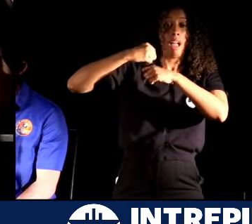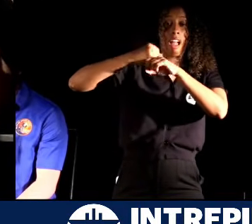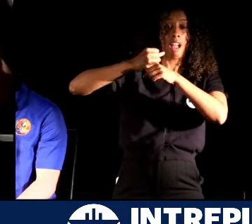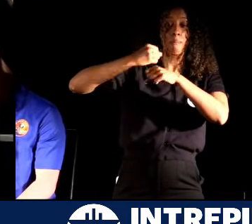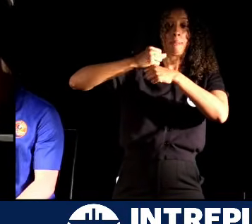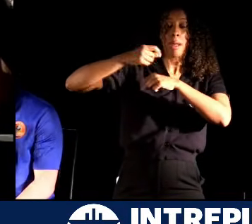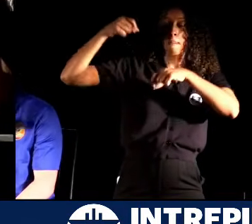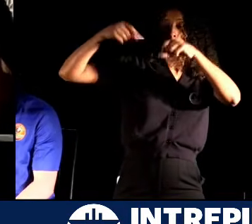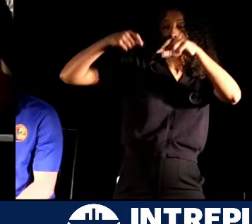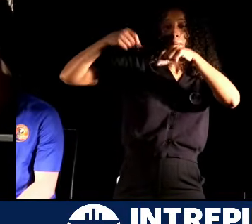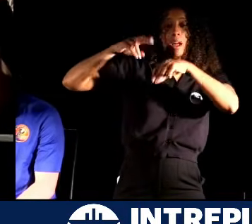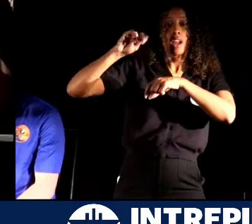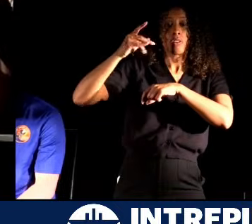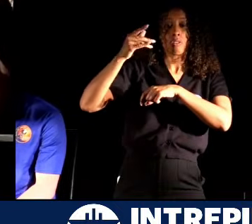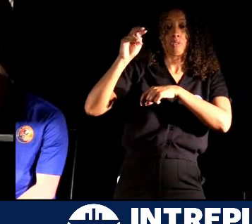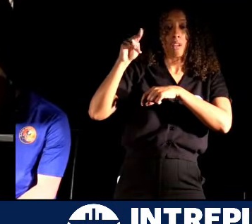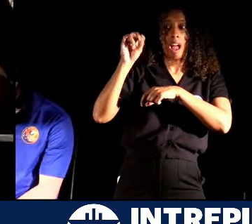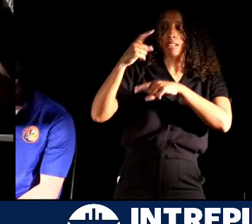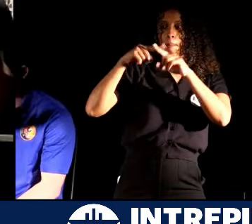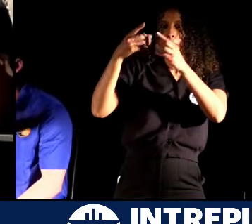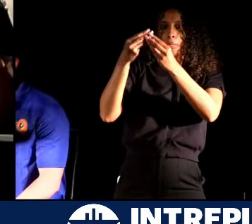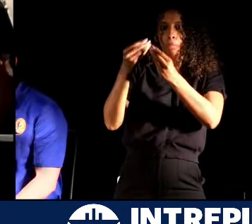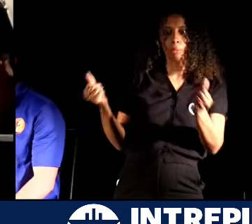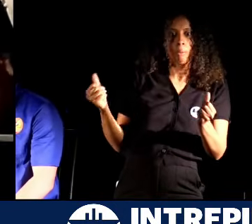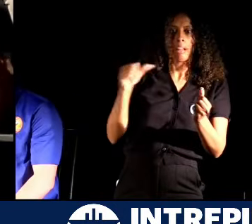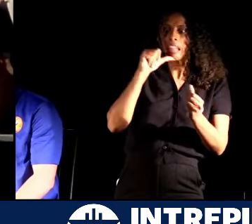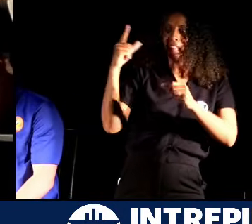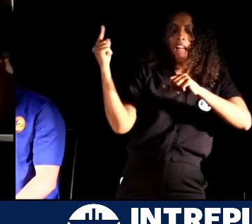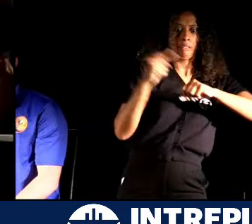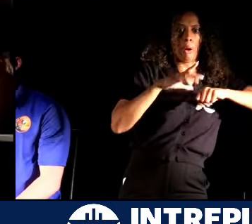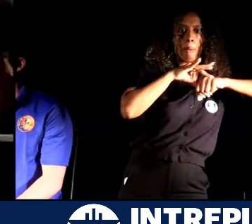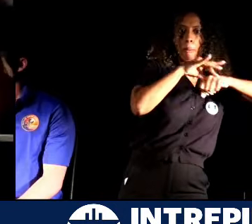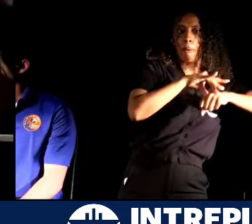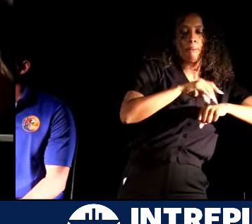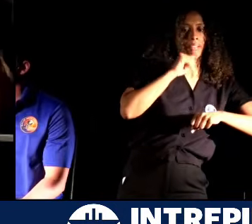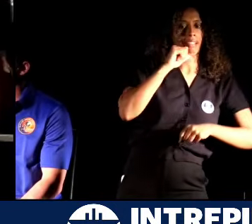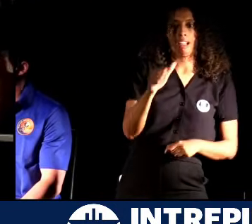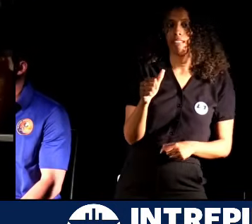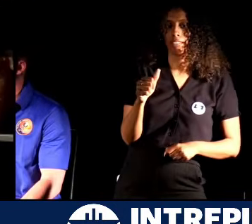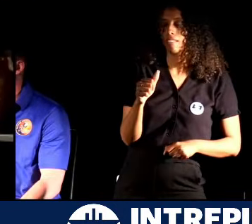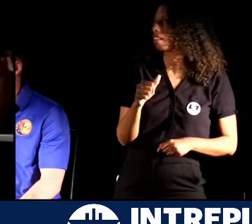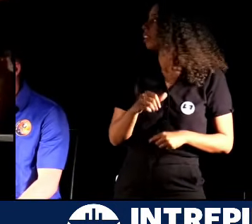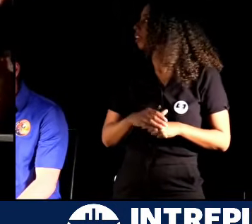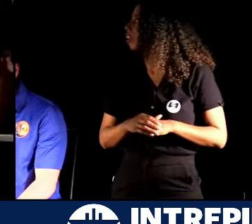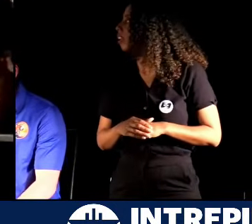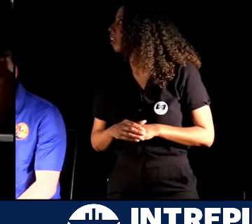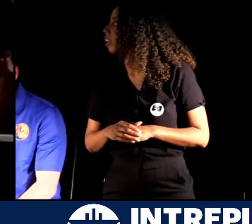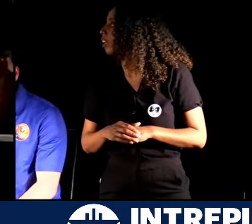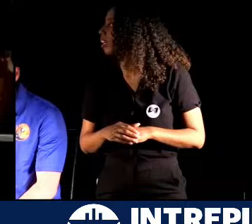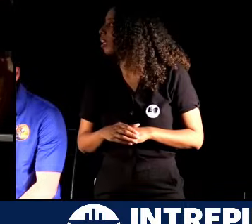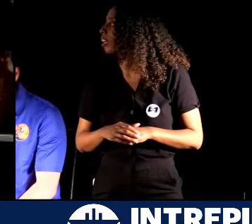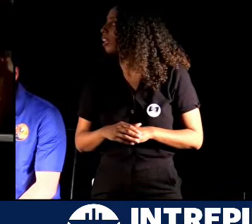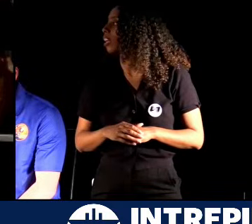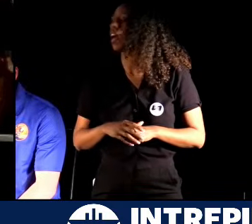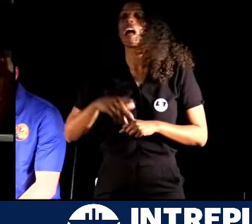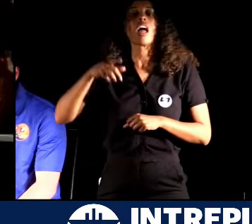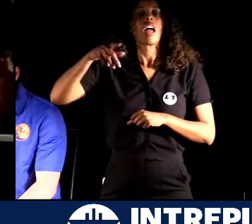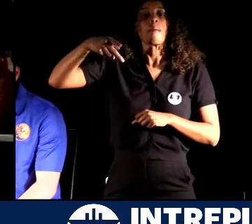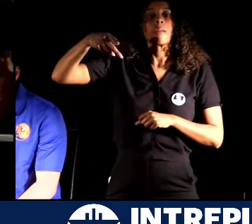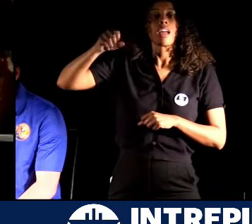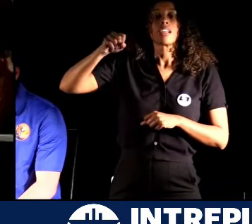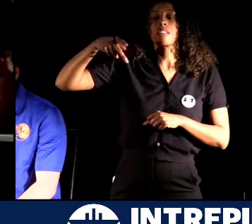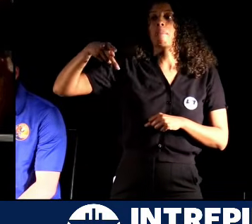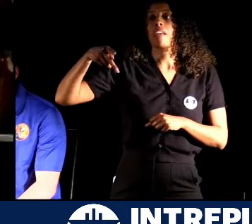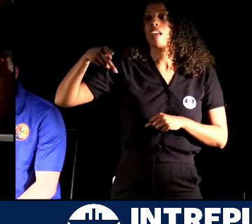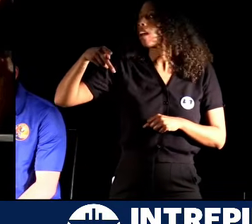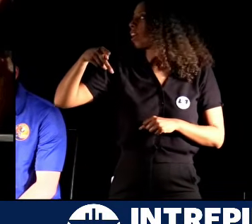decay. So they will not arrive to us here. So an instrument on a mission like Parker Solar Probe, like that one,